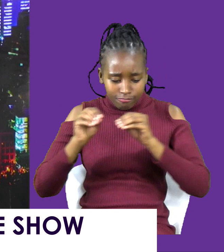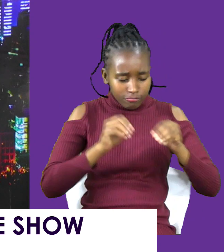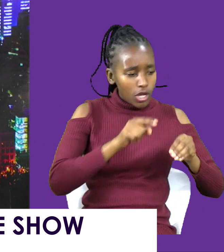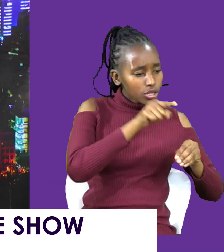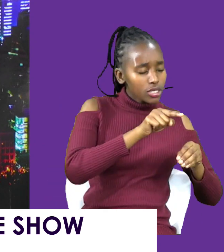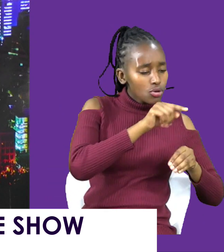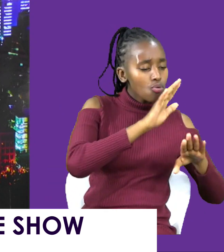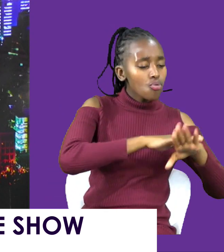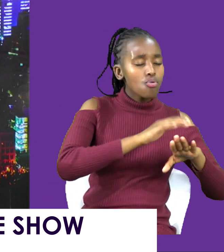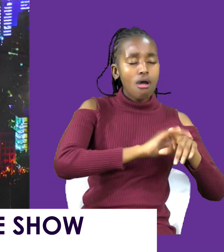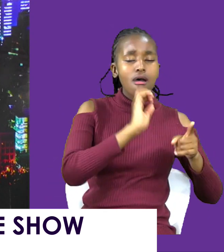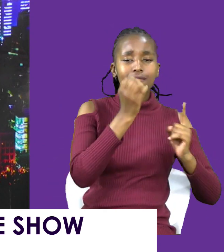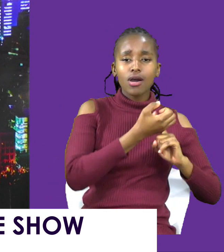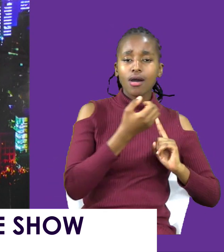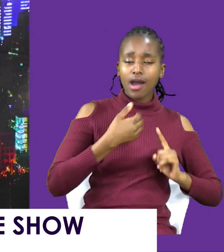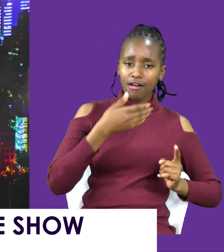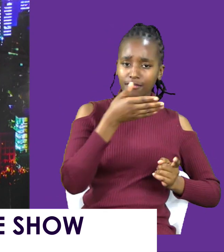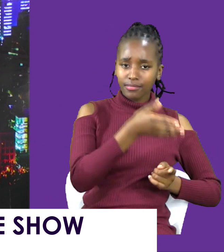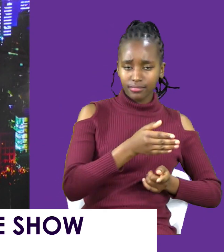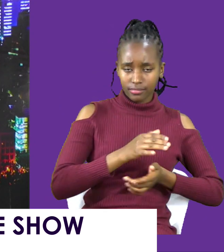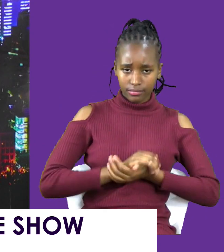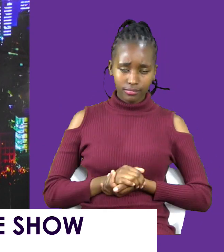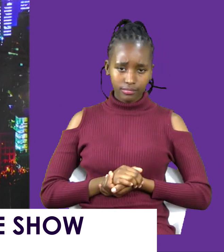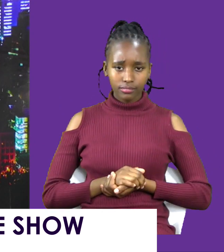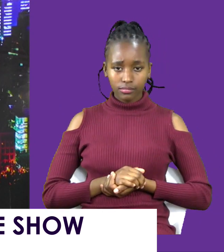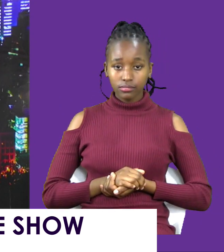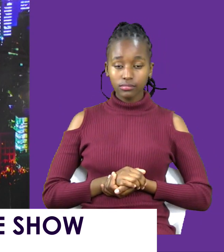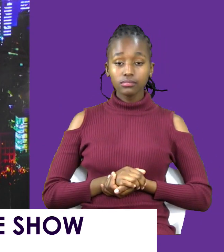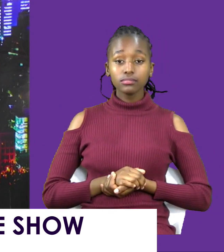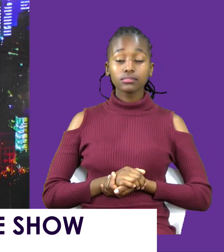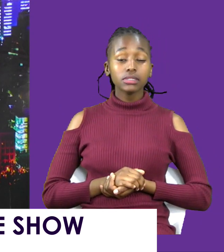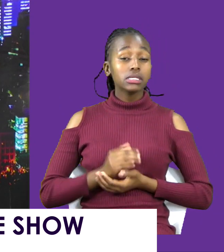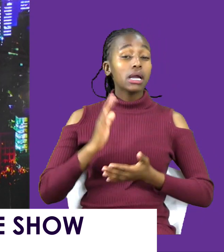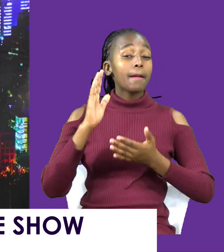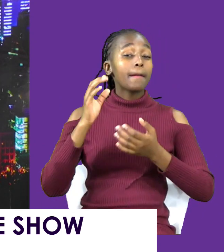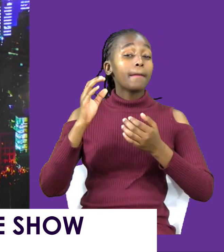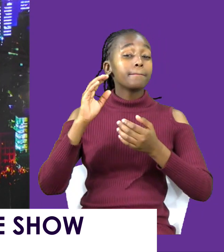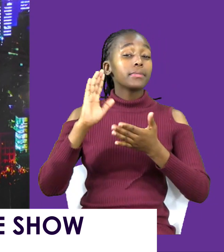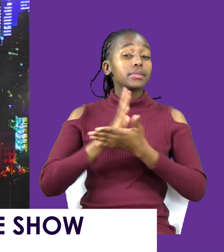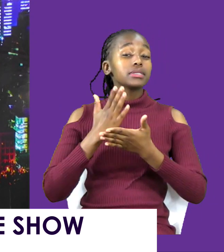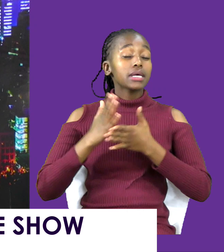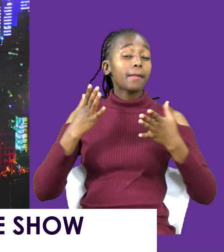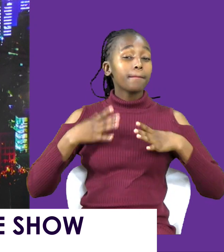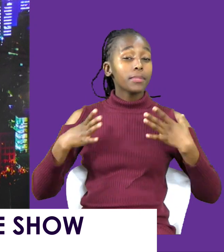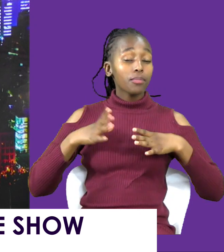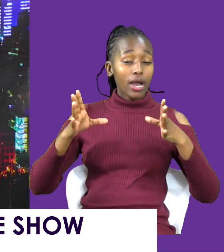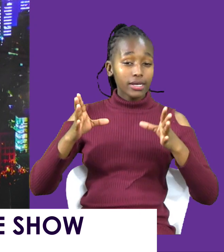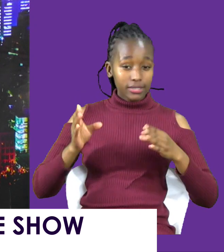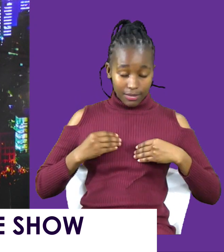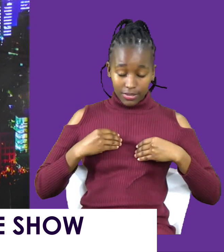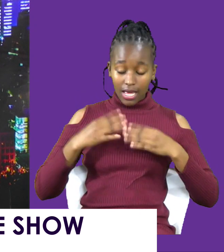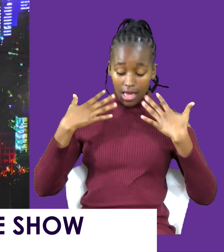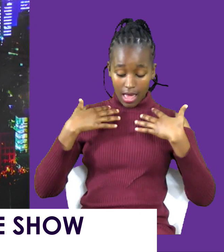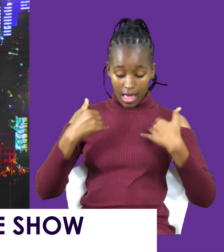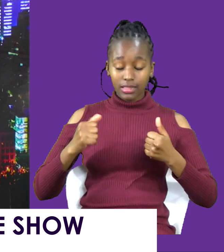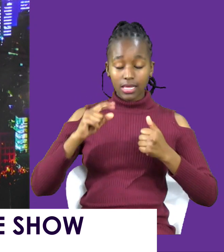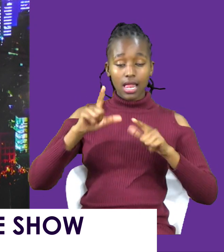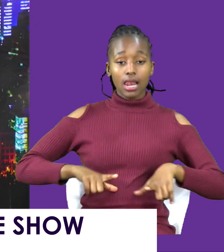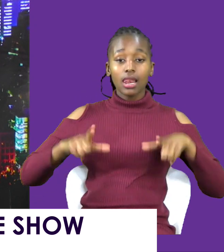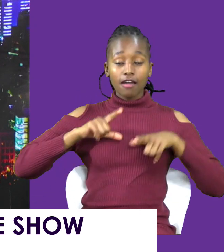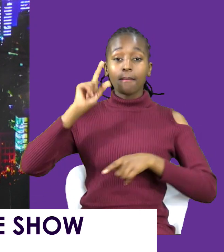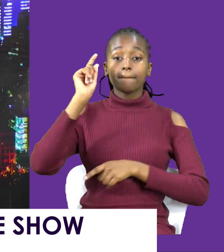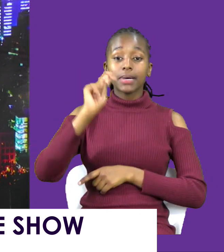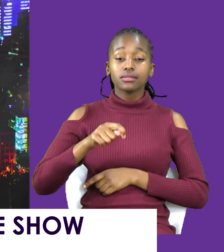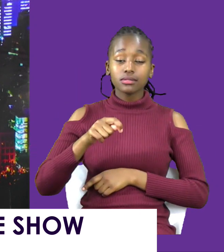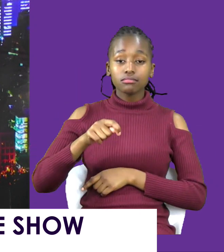is a mystery of coming up and rising high. There are people who have demystified living healthily, living with chronic illnesses